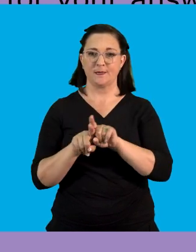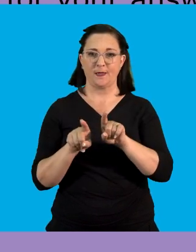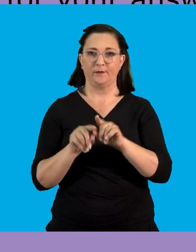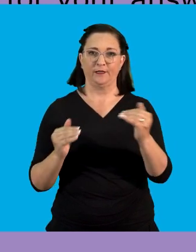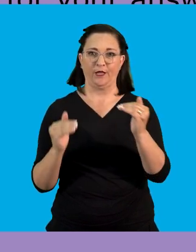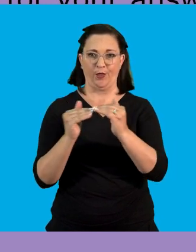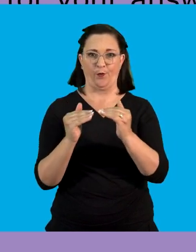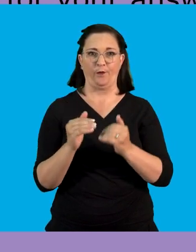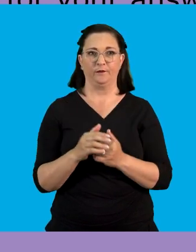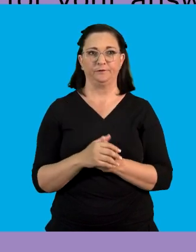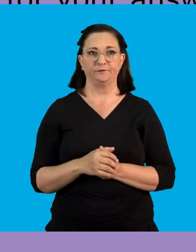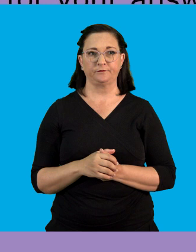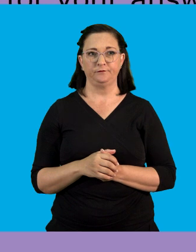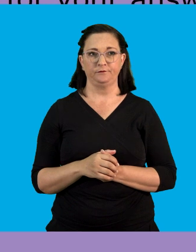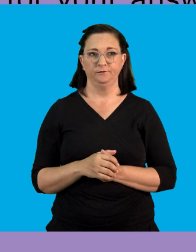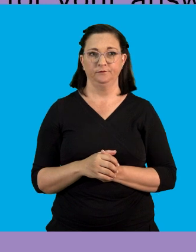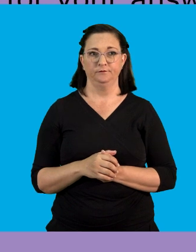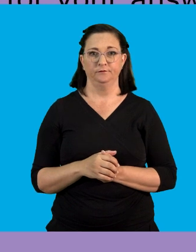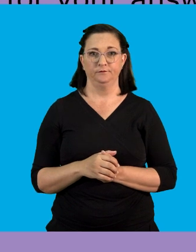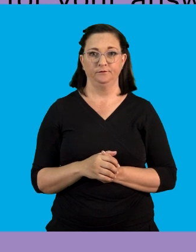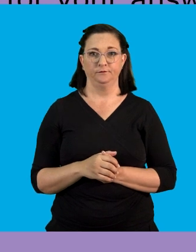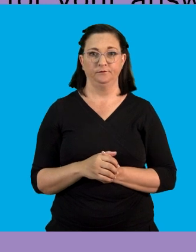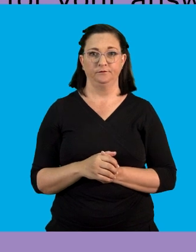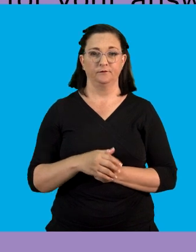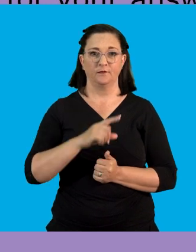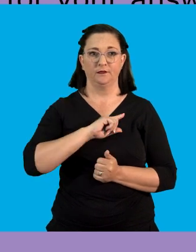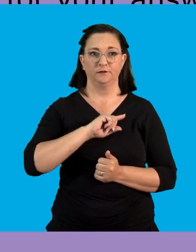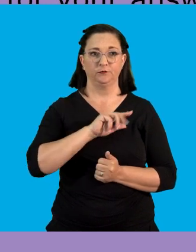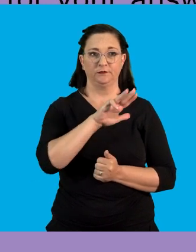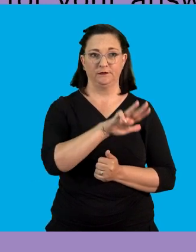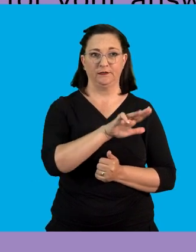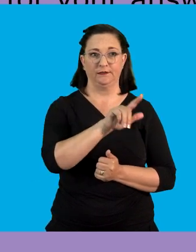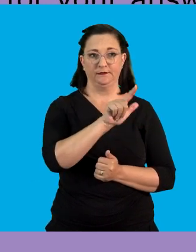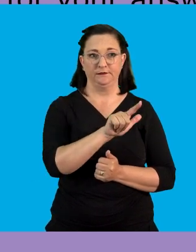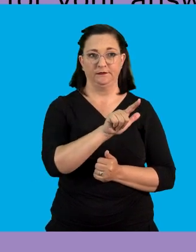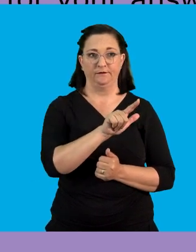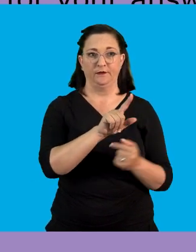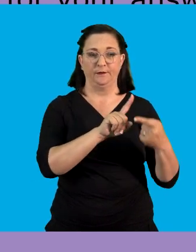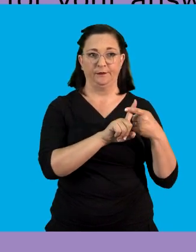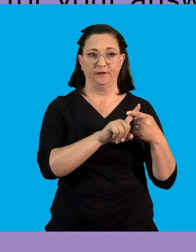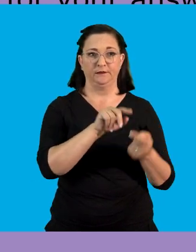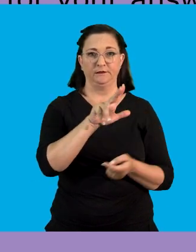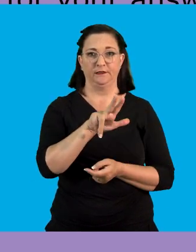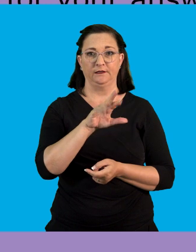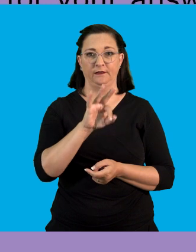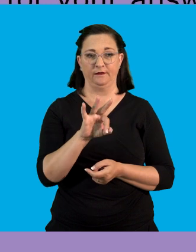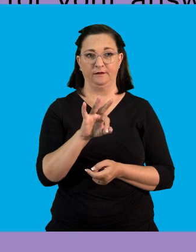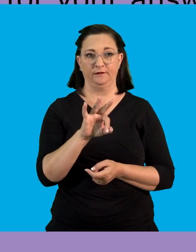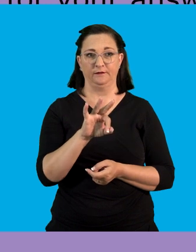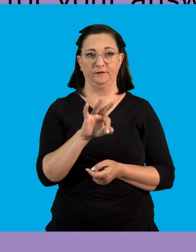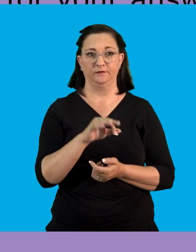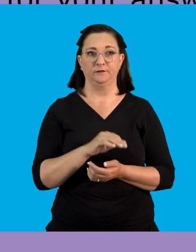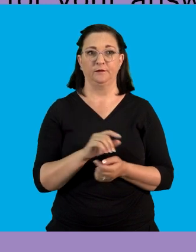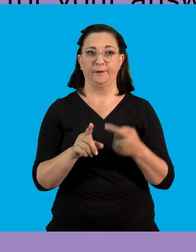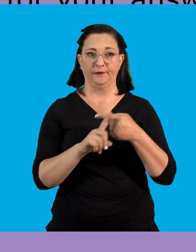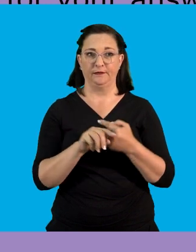that means they are equal, and therefore we use the same number. So it's going to be 97 plus